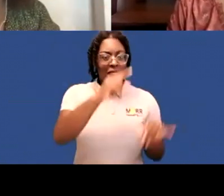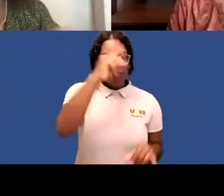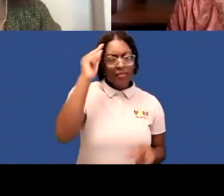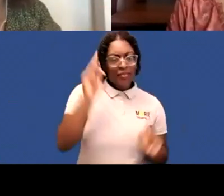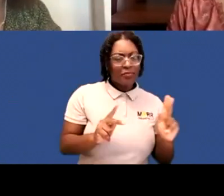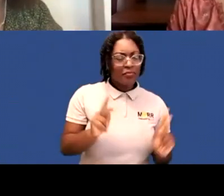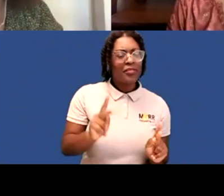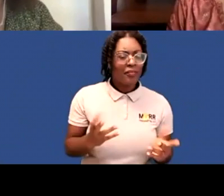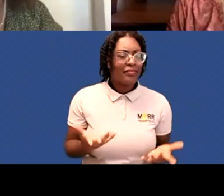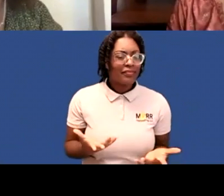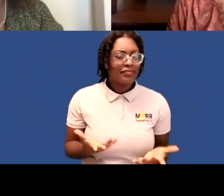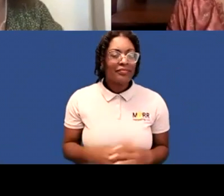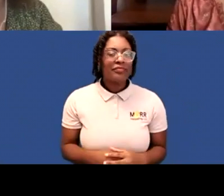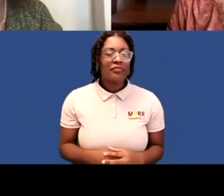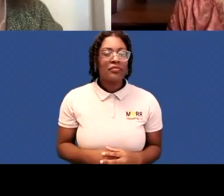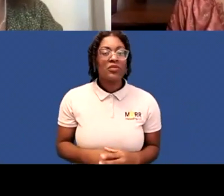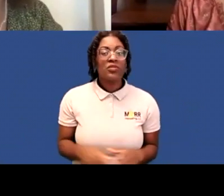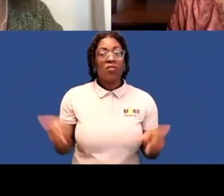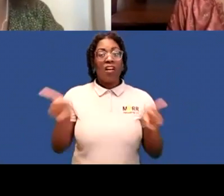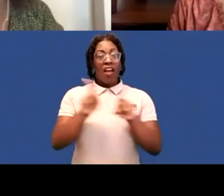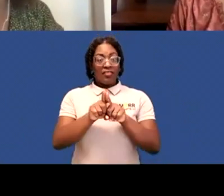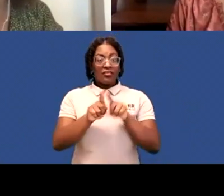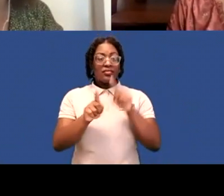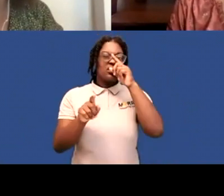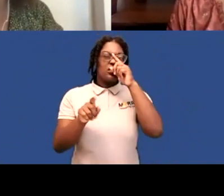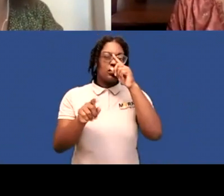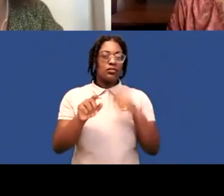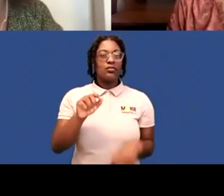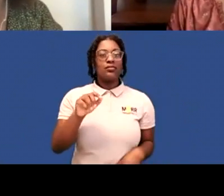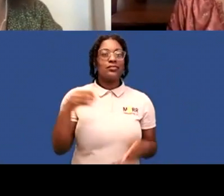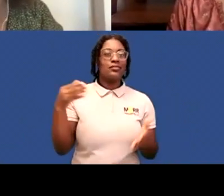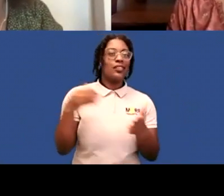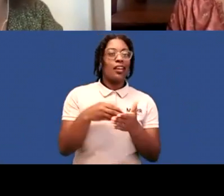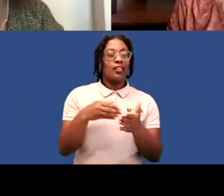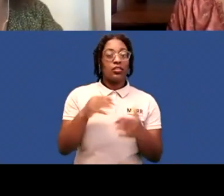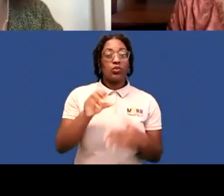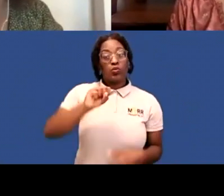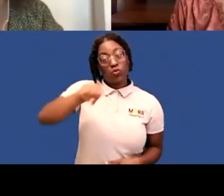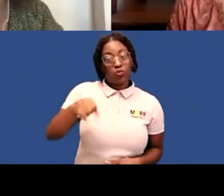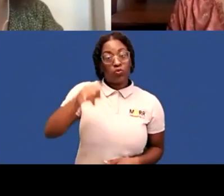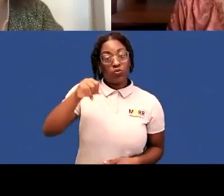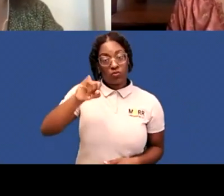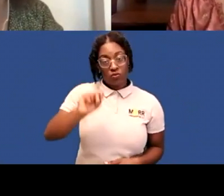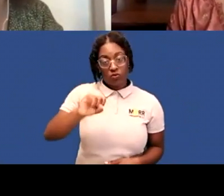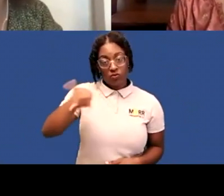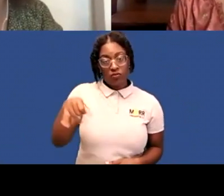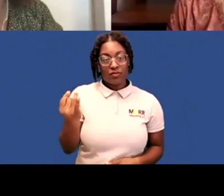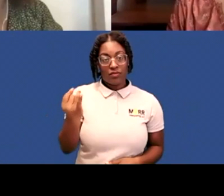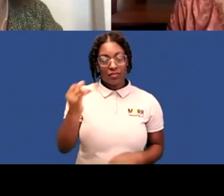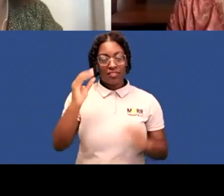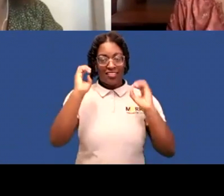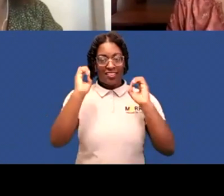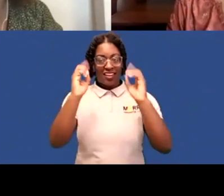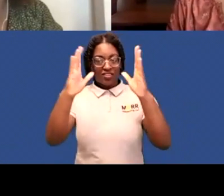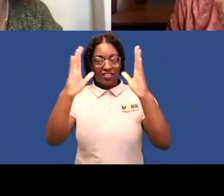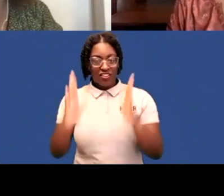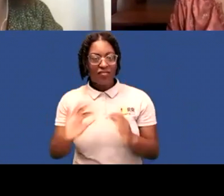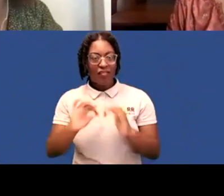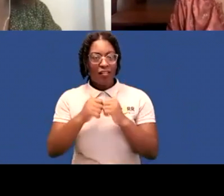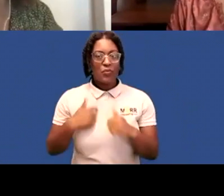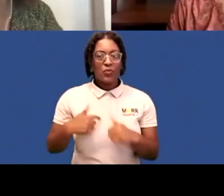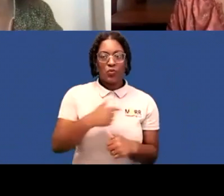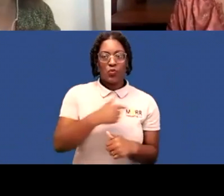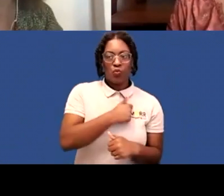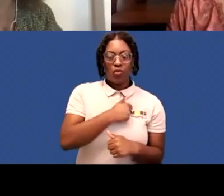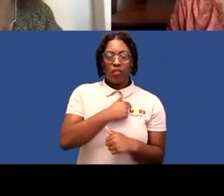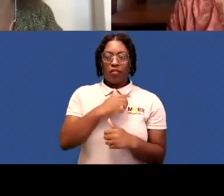justice educators, as anti-racist teachers, teach about the beauty and the joy coupled with teaching about the resistance and the